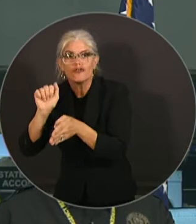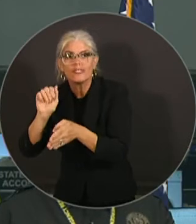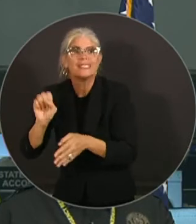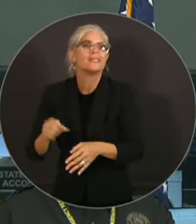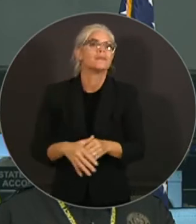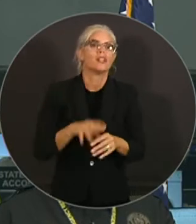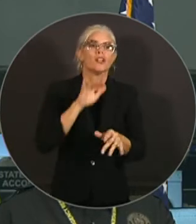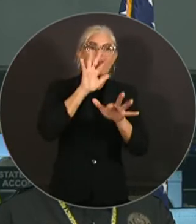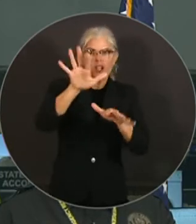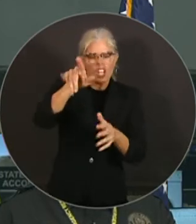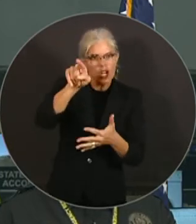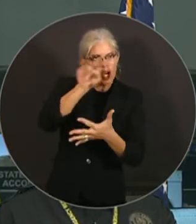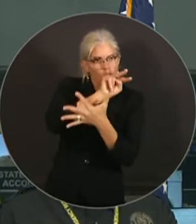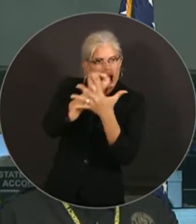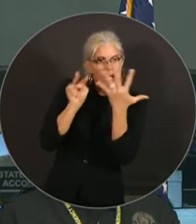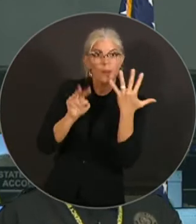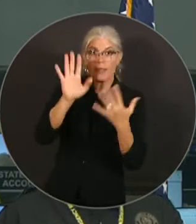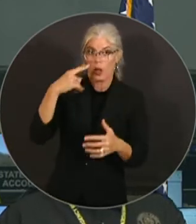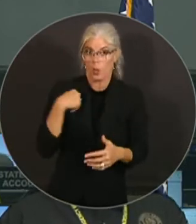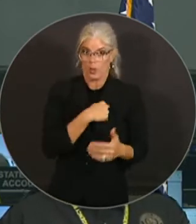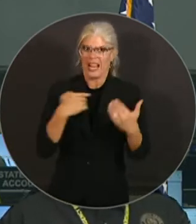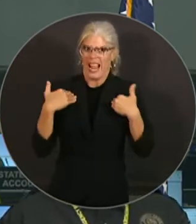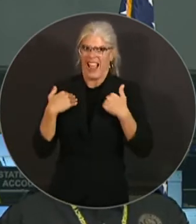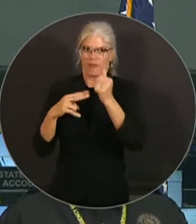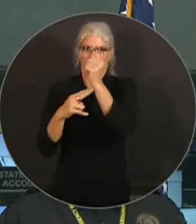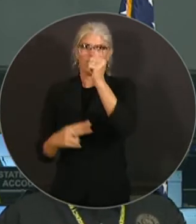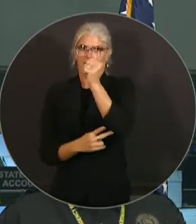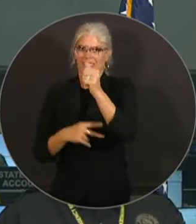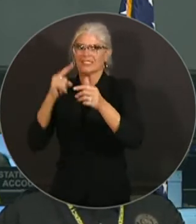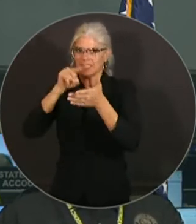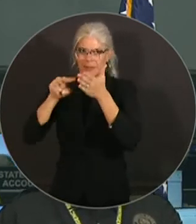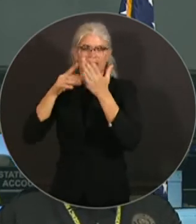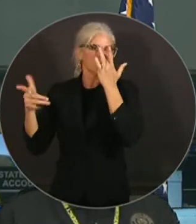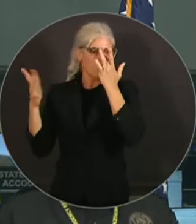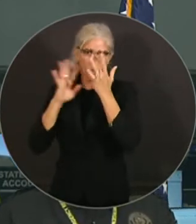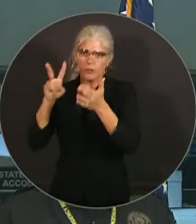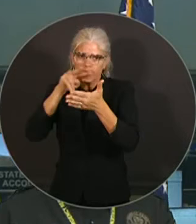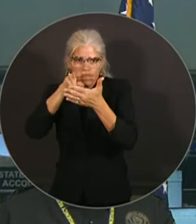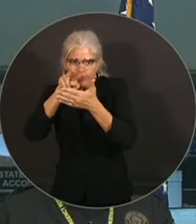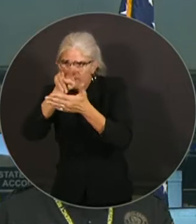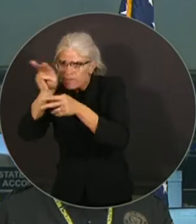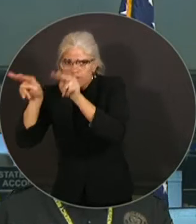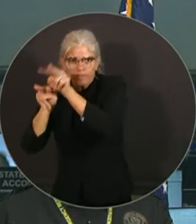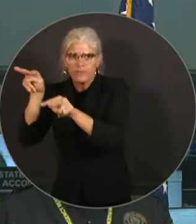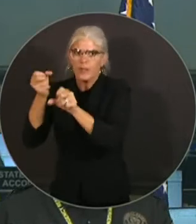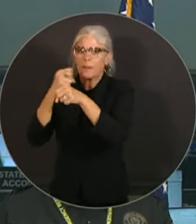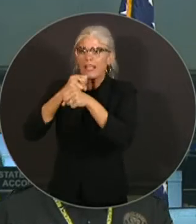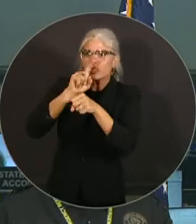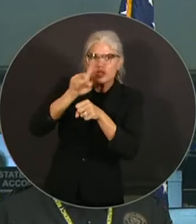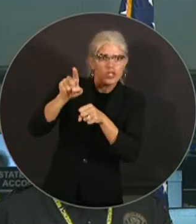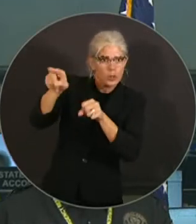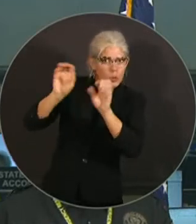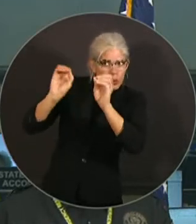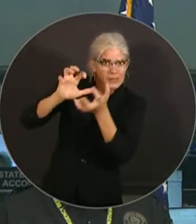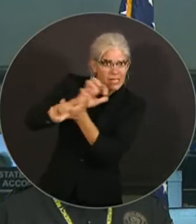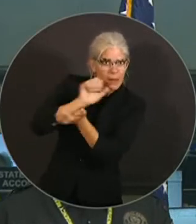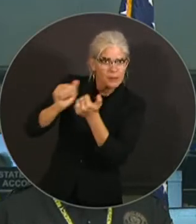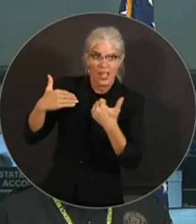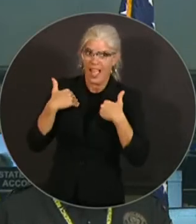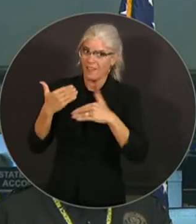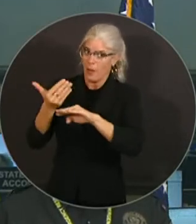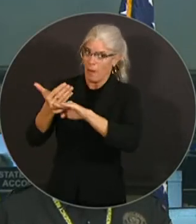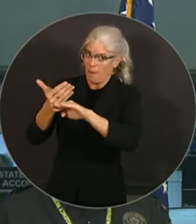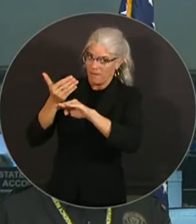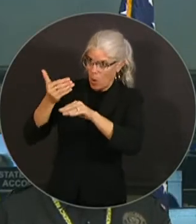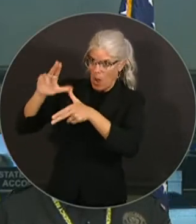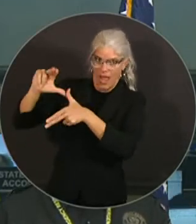those. We have our bridge inspectors already staged. We're going to have our damage assessment teams out there as soon as the storm passes through. We will assess damage as